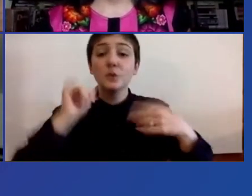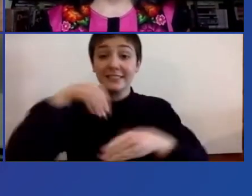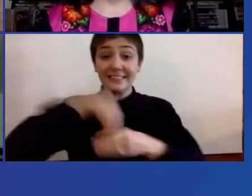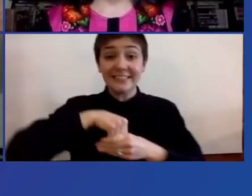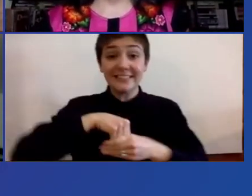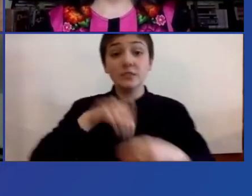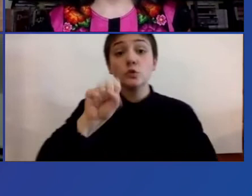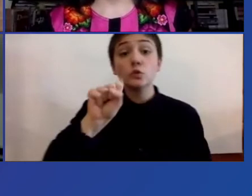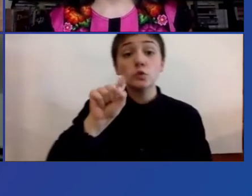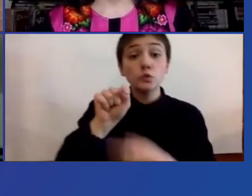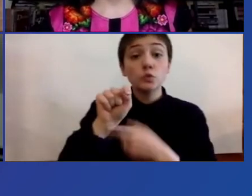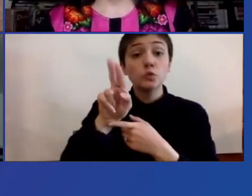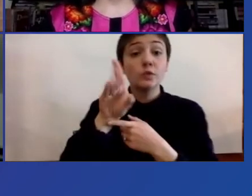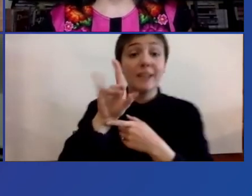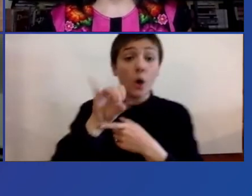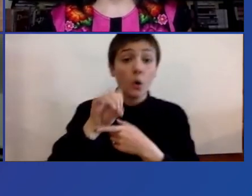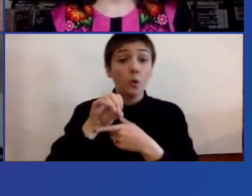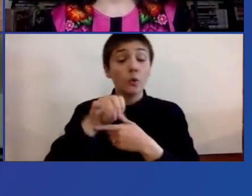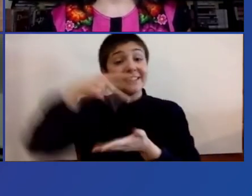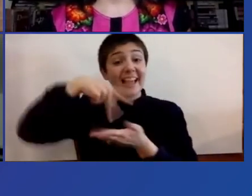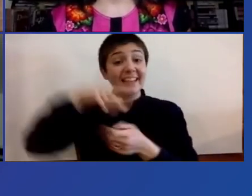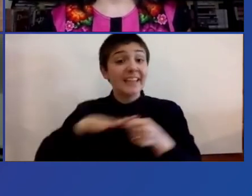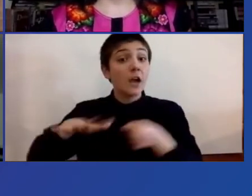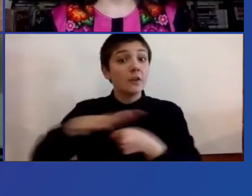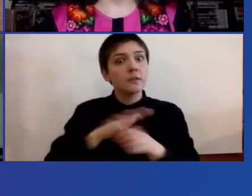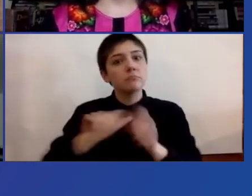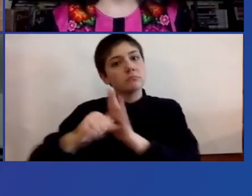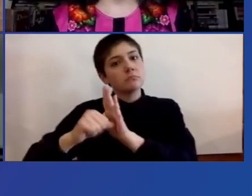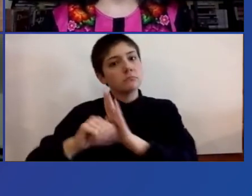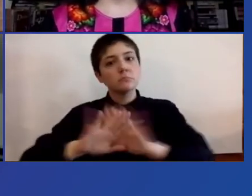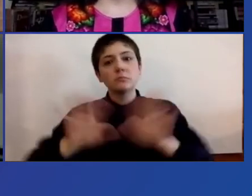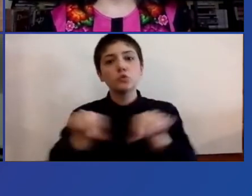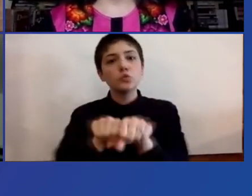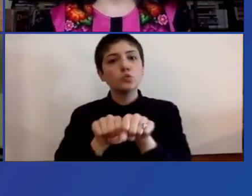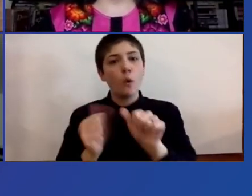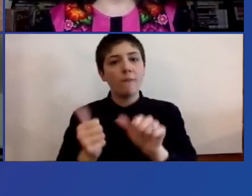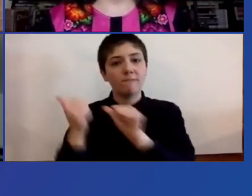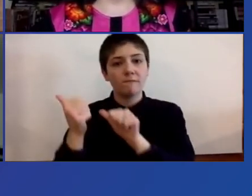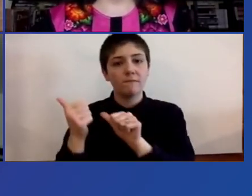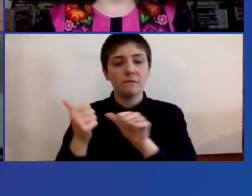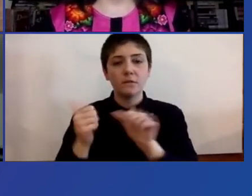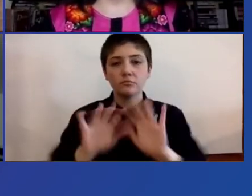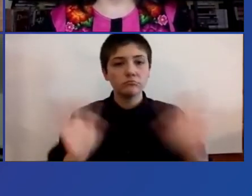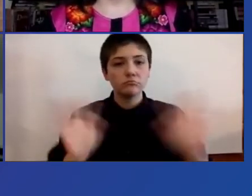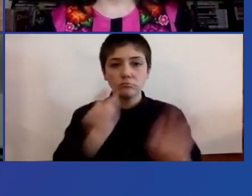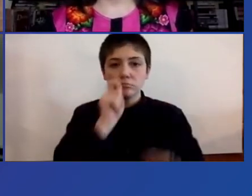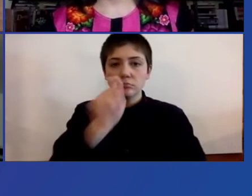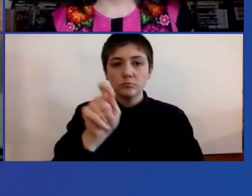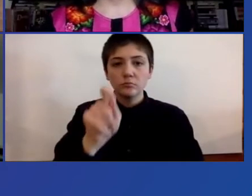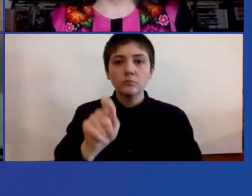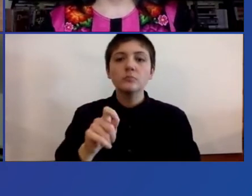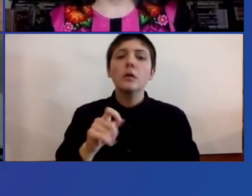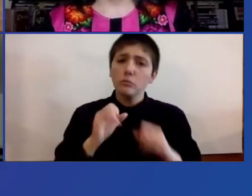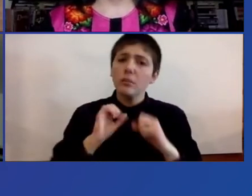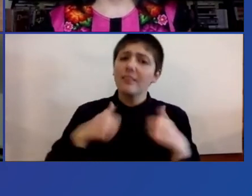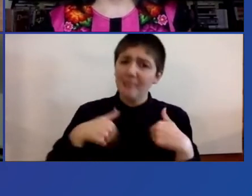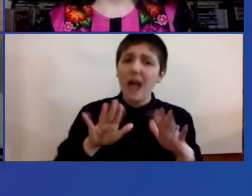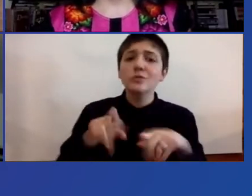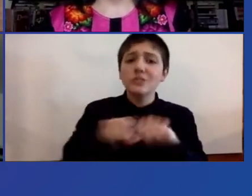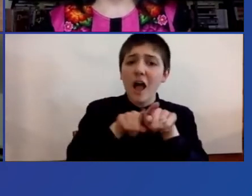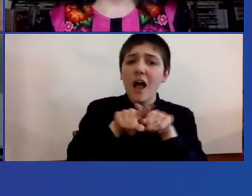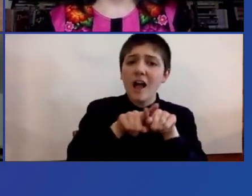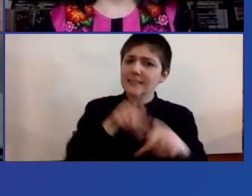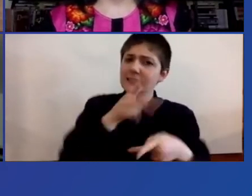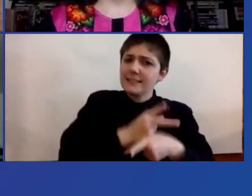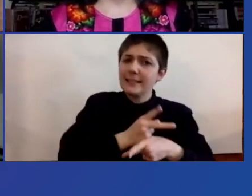shoes off. And then before entering, so our shoes outside, and then wear heavy socks, and then the sacred